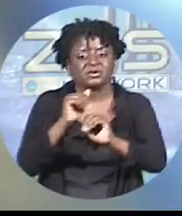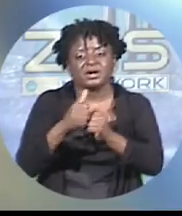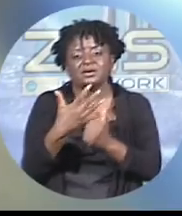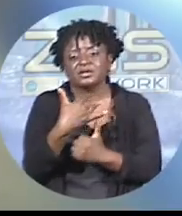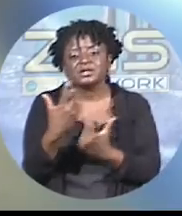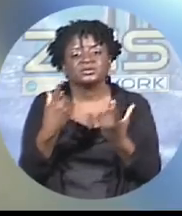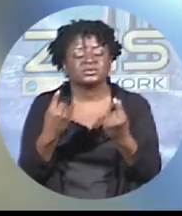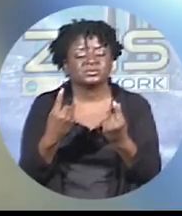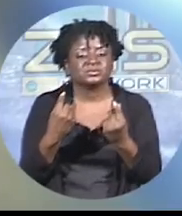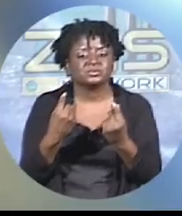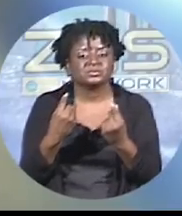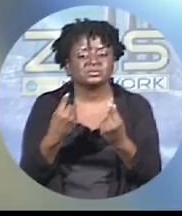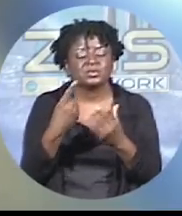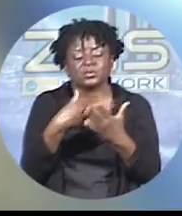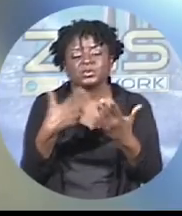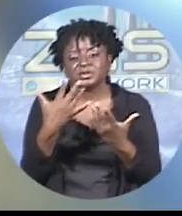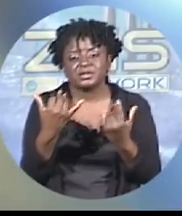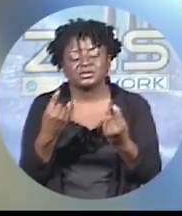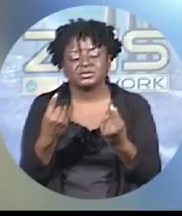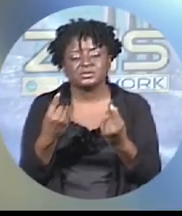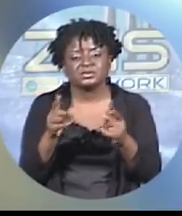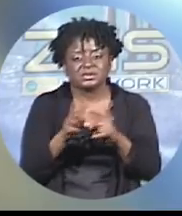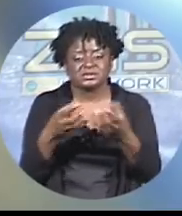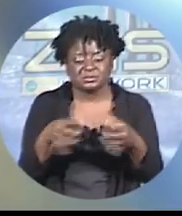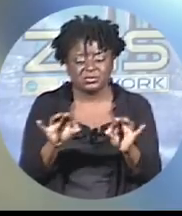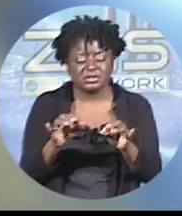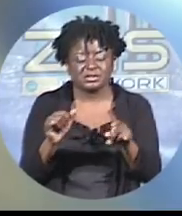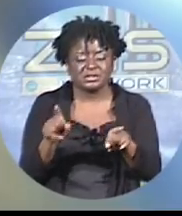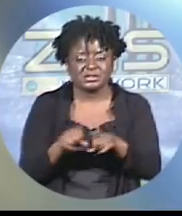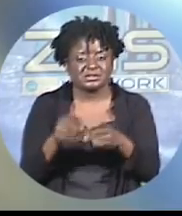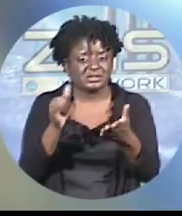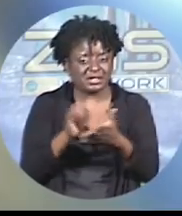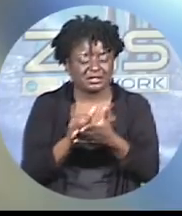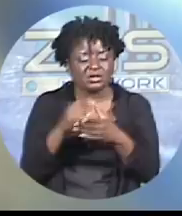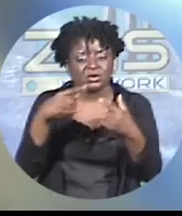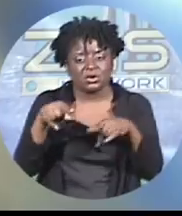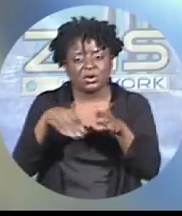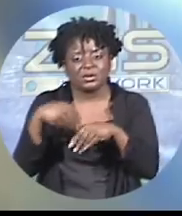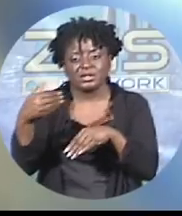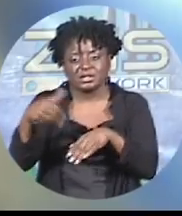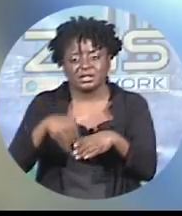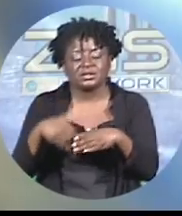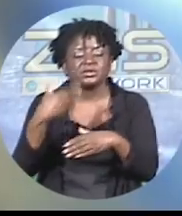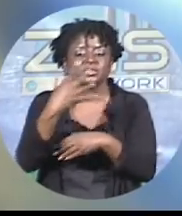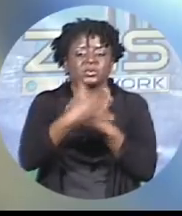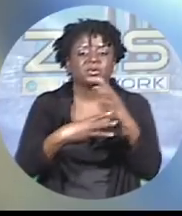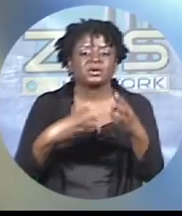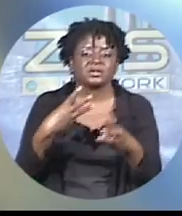And as important as all of that, go out into the world,